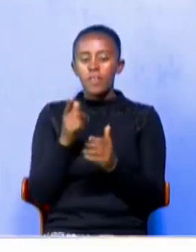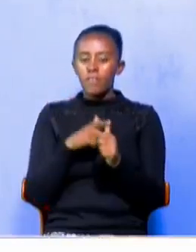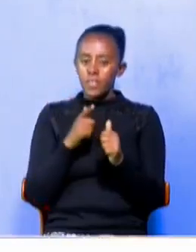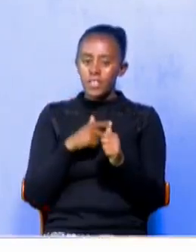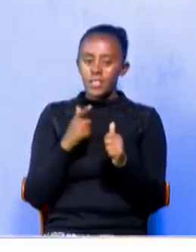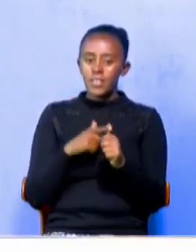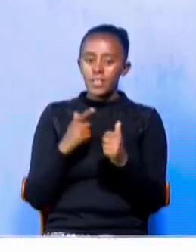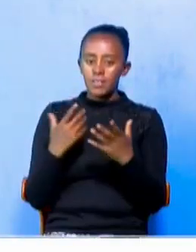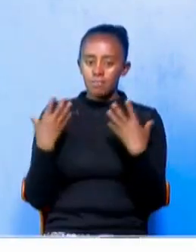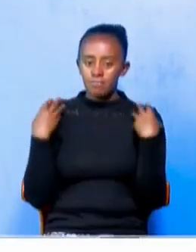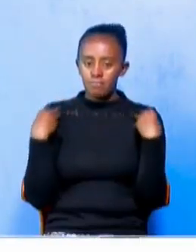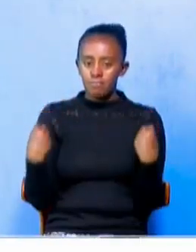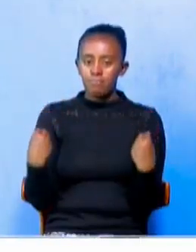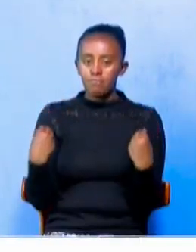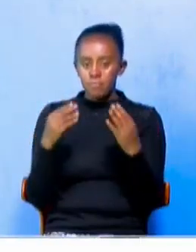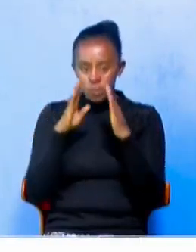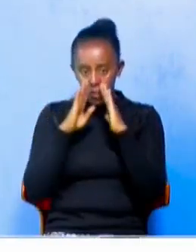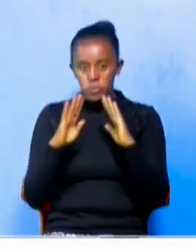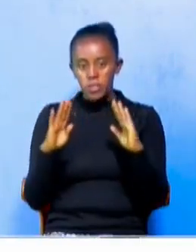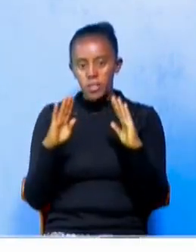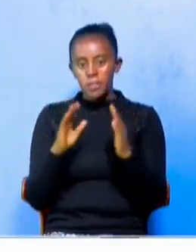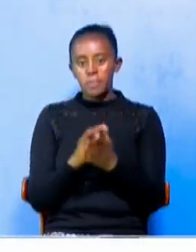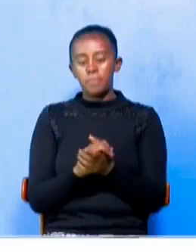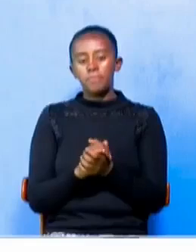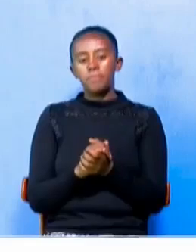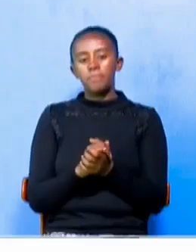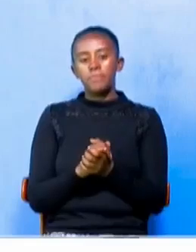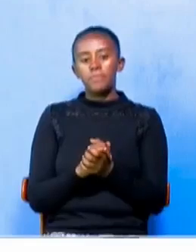very important. Right?